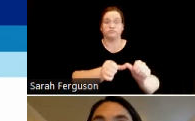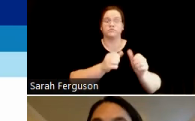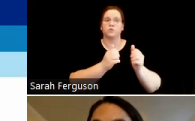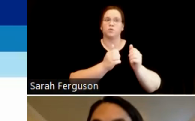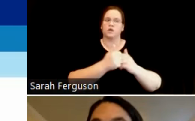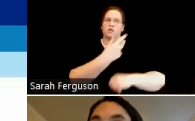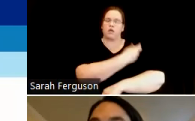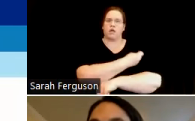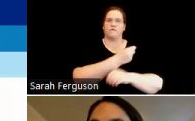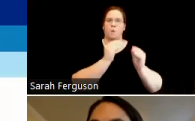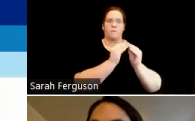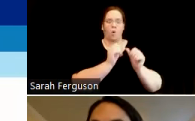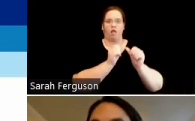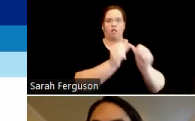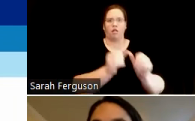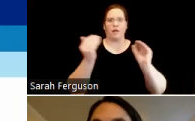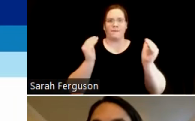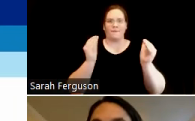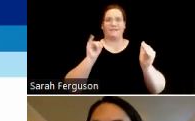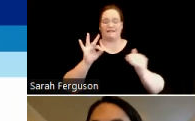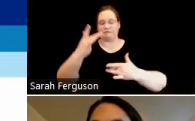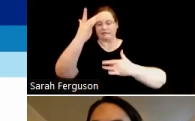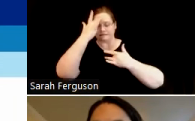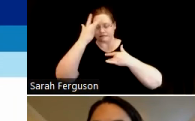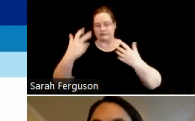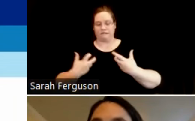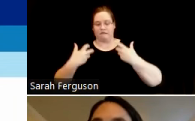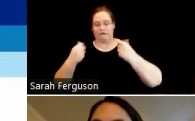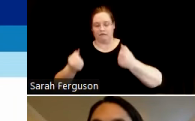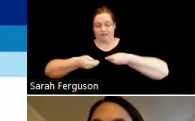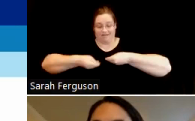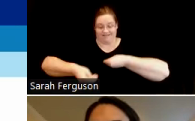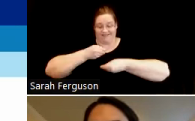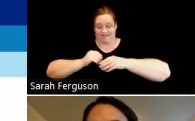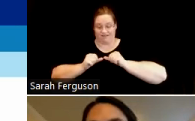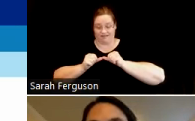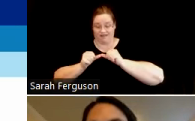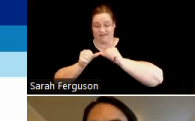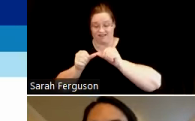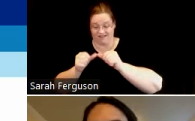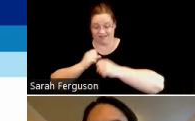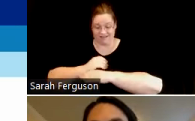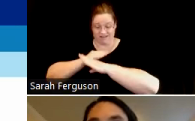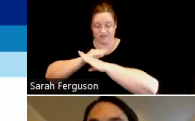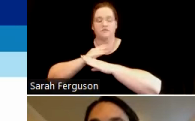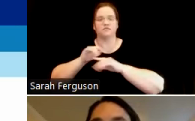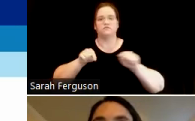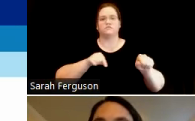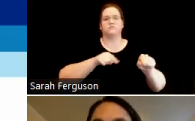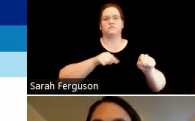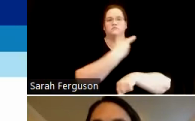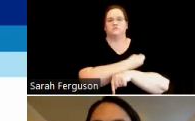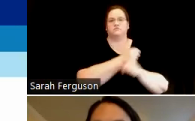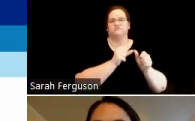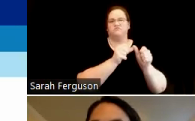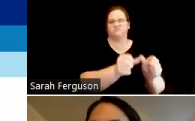more effective than immunity related to a COVID infection. So those are the reasons why we vaccinate,